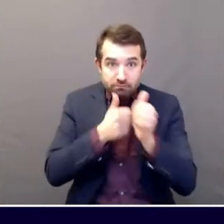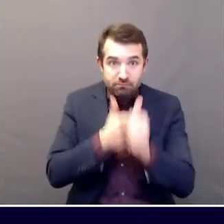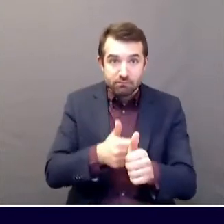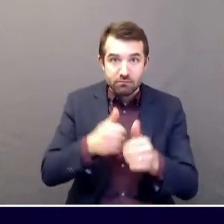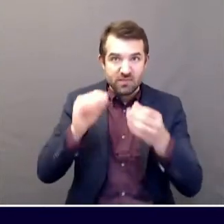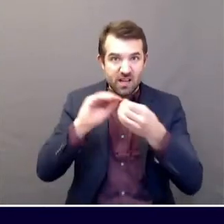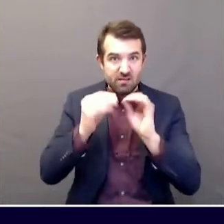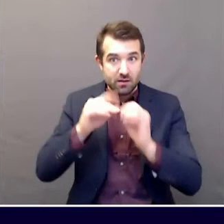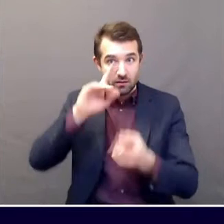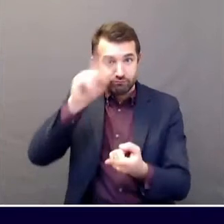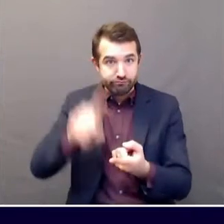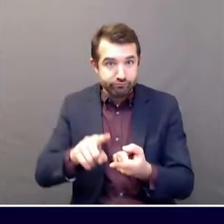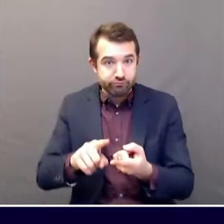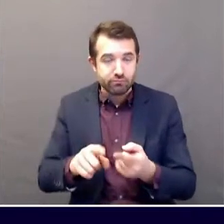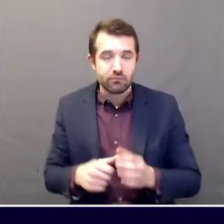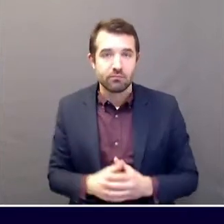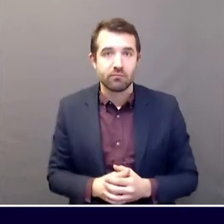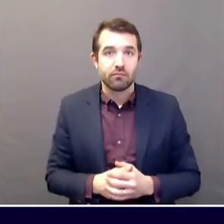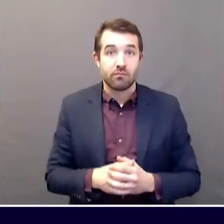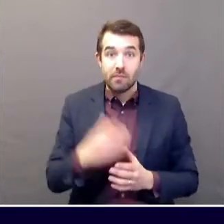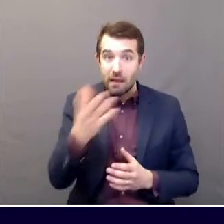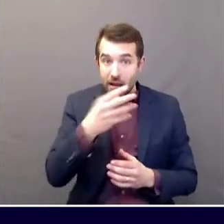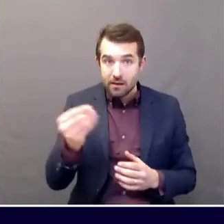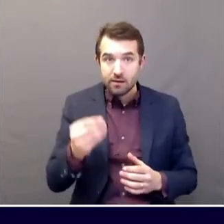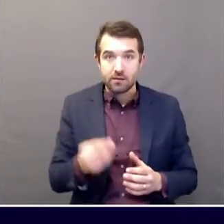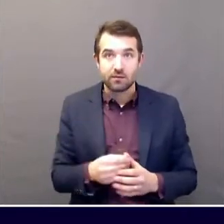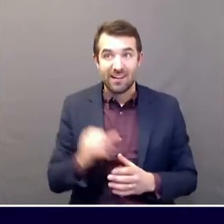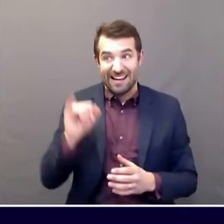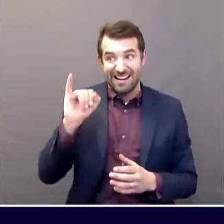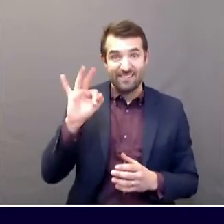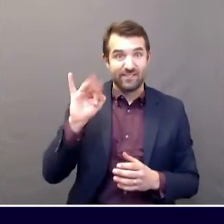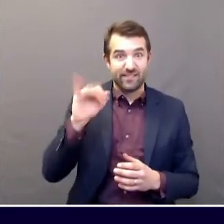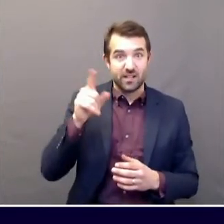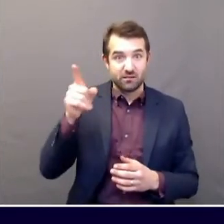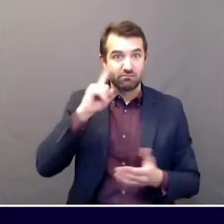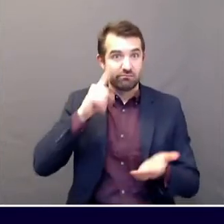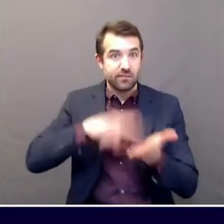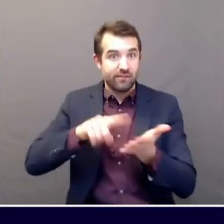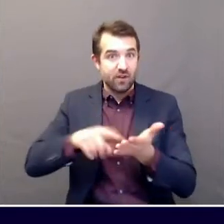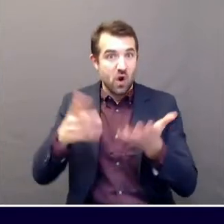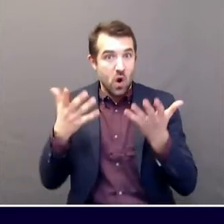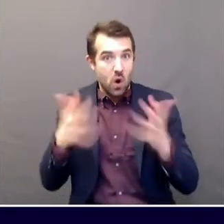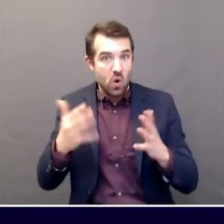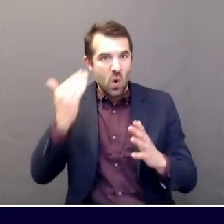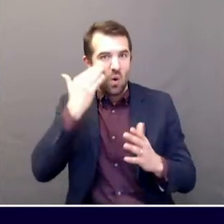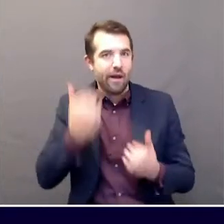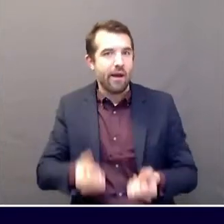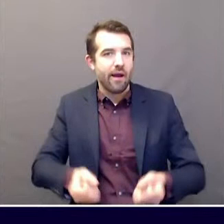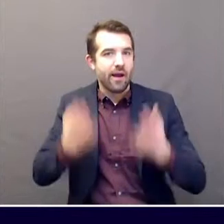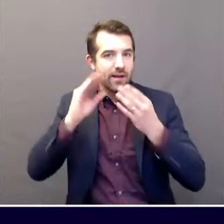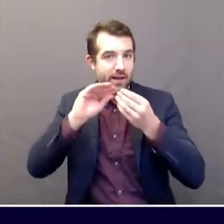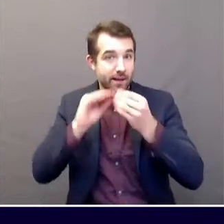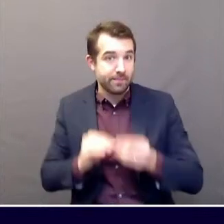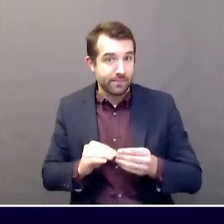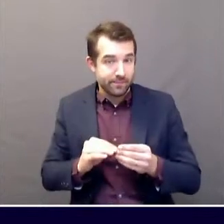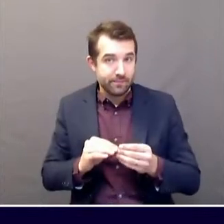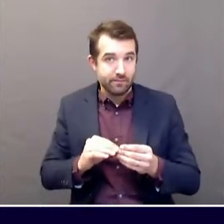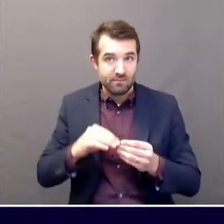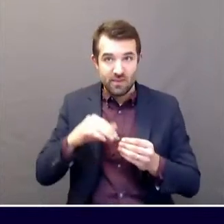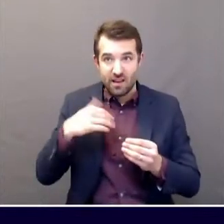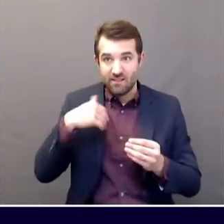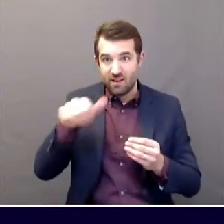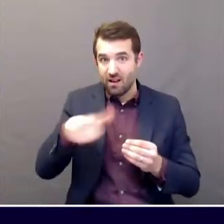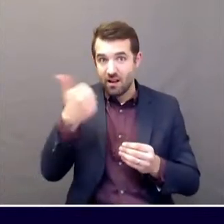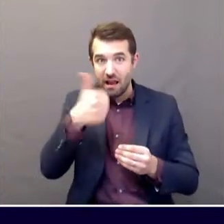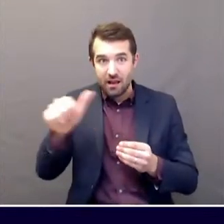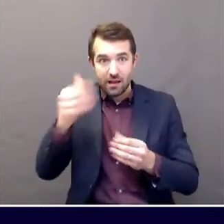cases? And also, have there been any deaths associated with the outbreak? Let me take those in order, Amy. As to the former question,